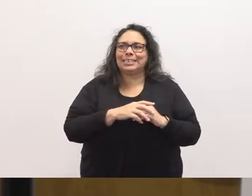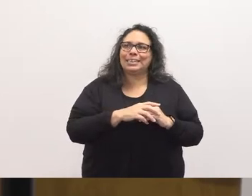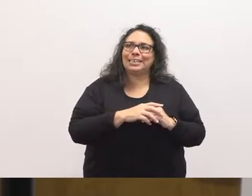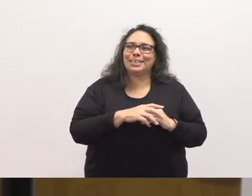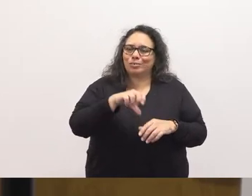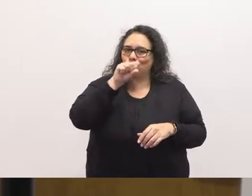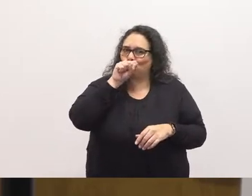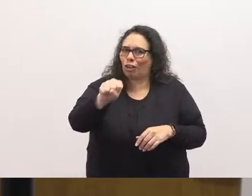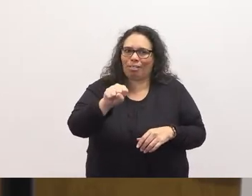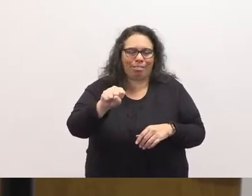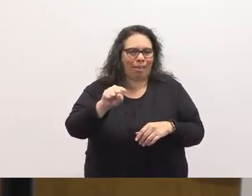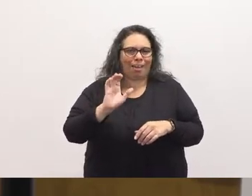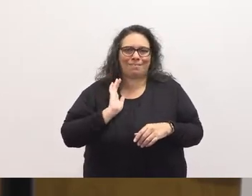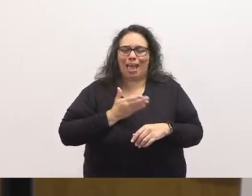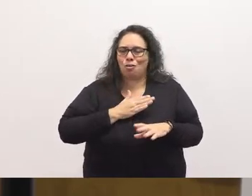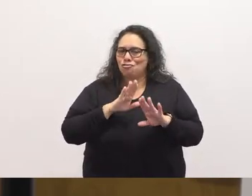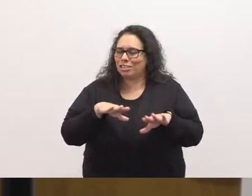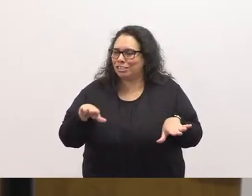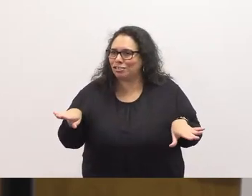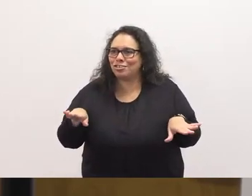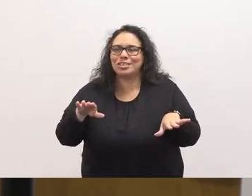we love our children.